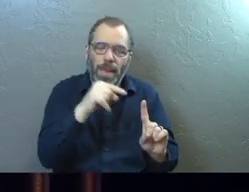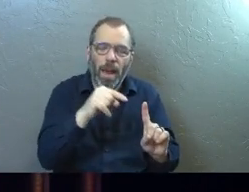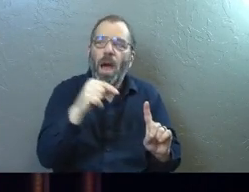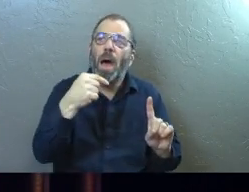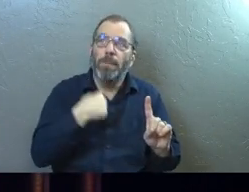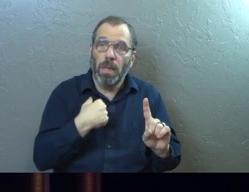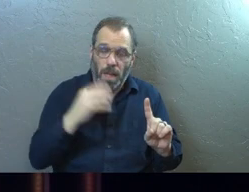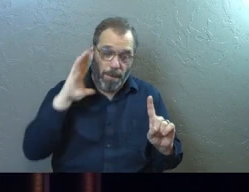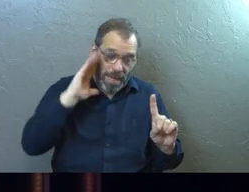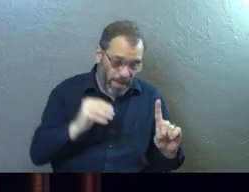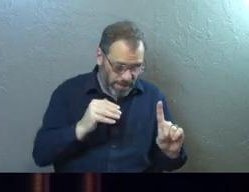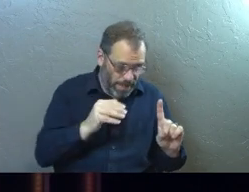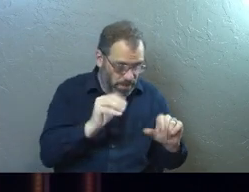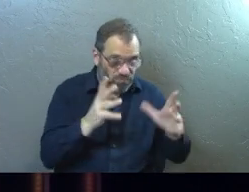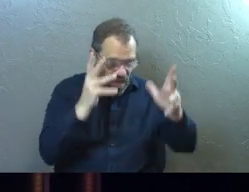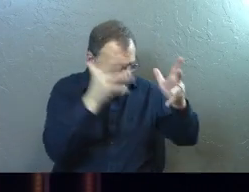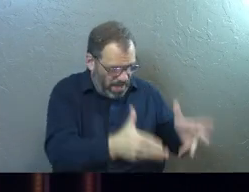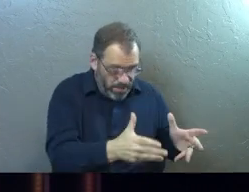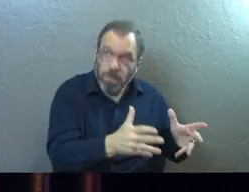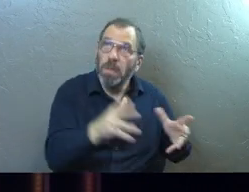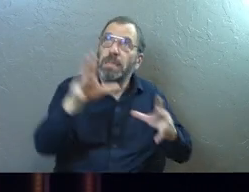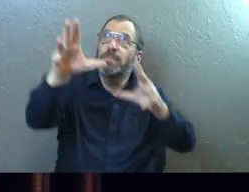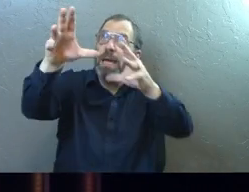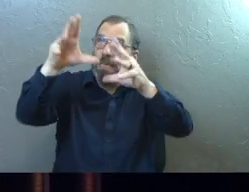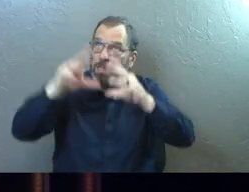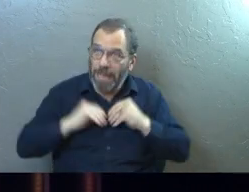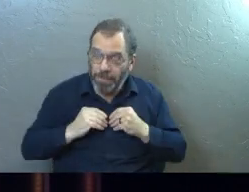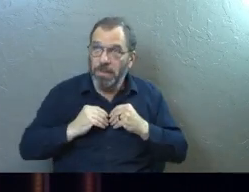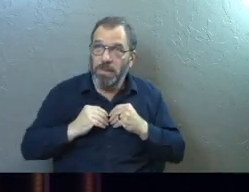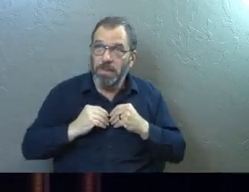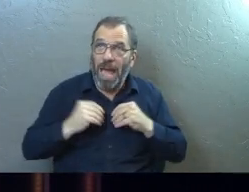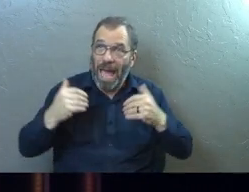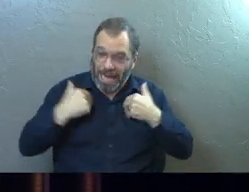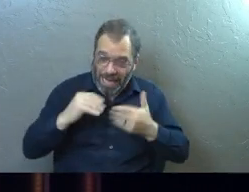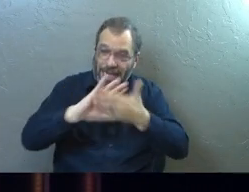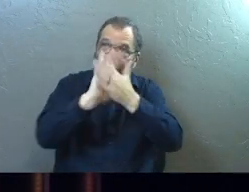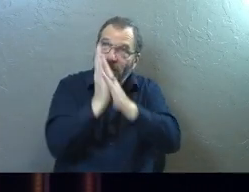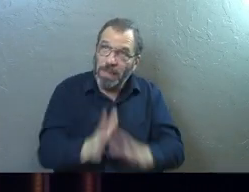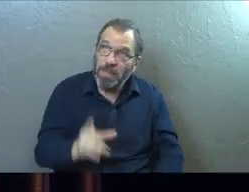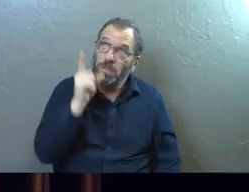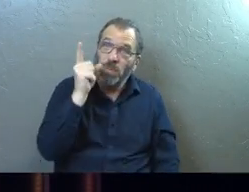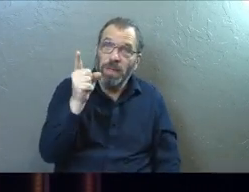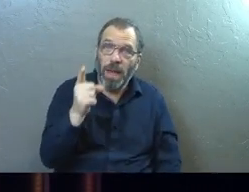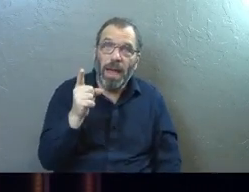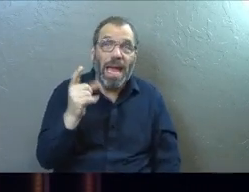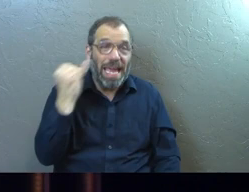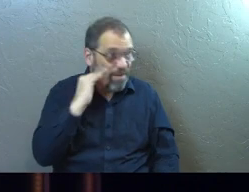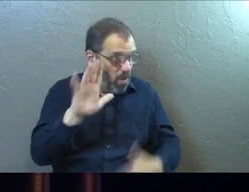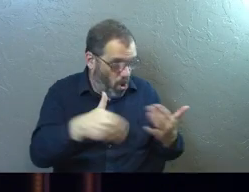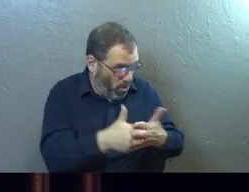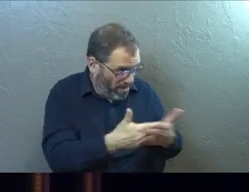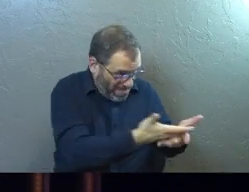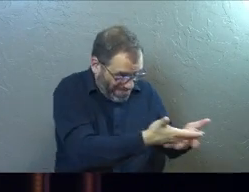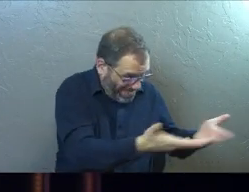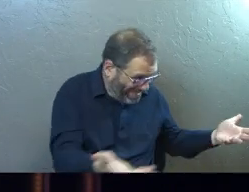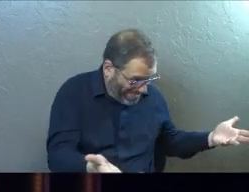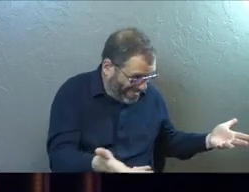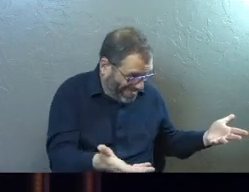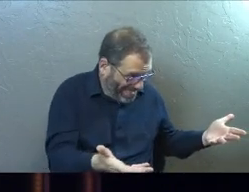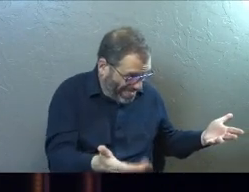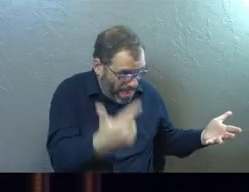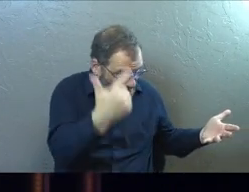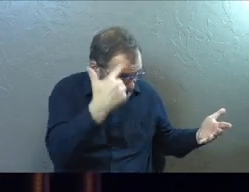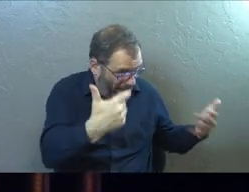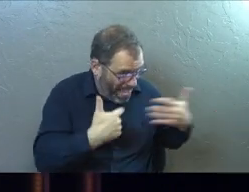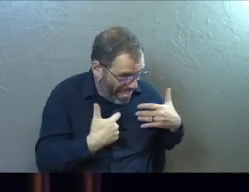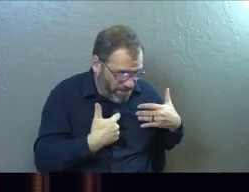I'm going to lay down my expectations and pick up what God has for me. And I can have peace in that. And even if all these things don't look how I thought,